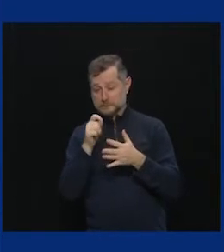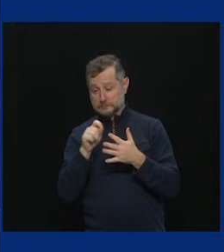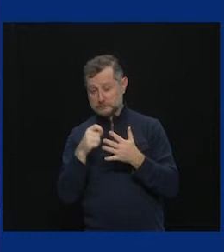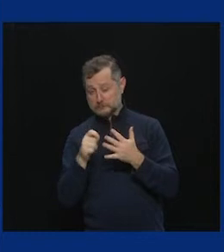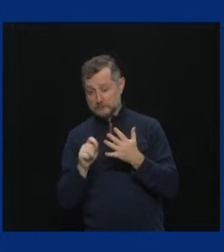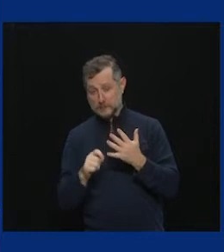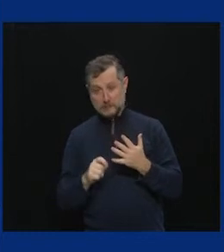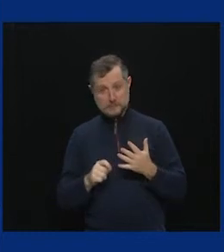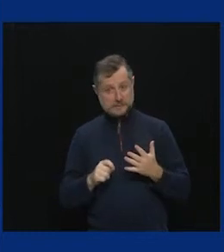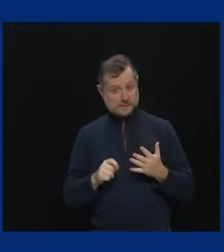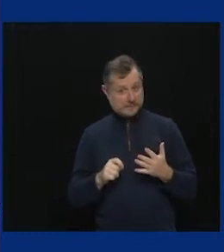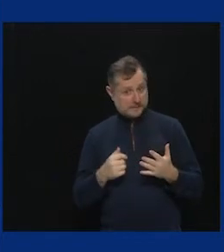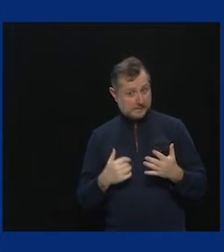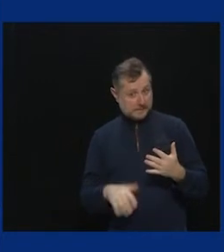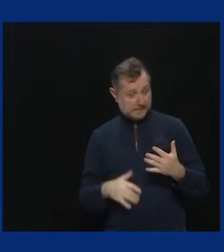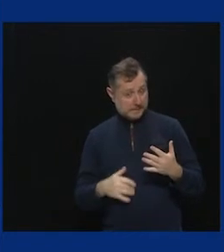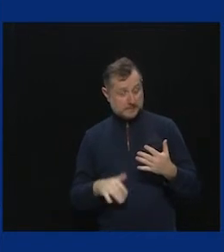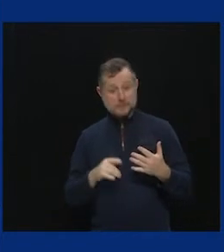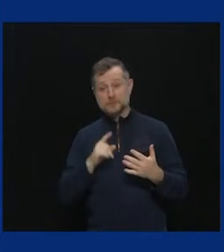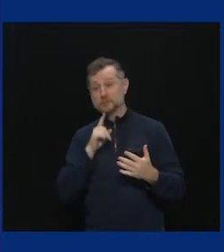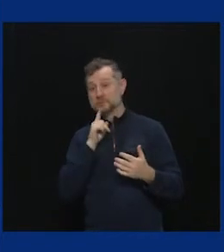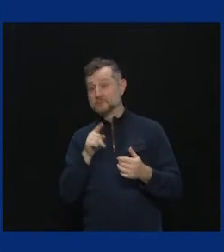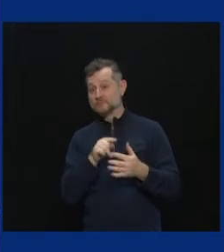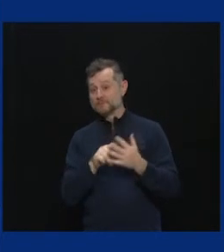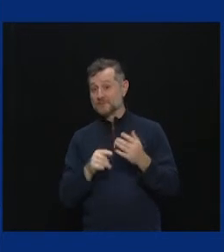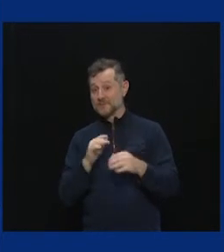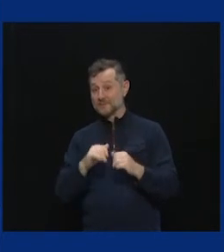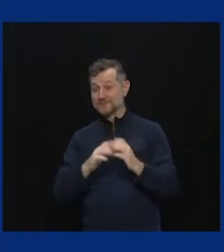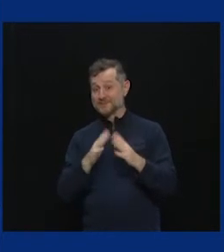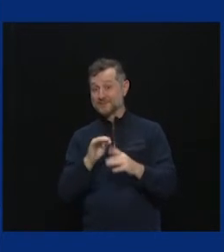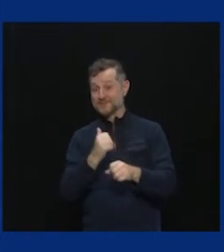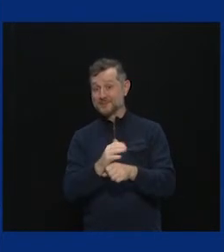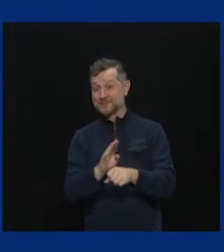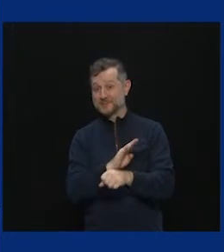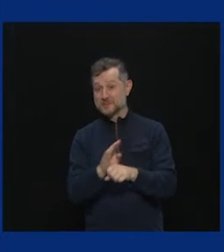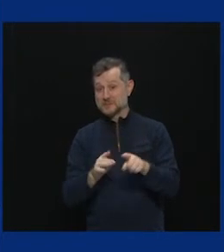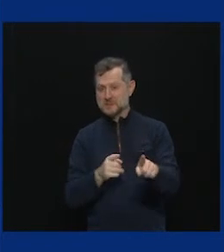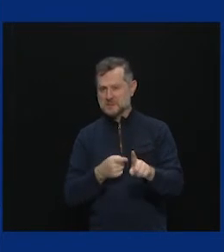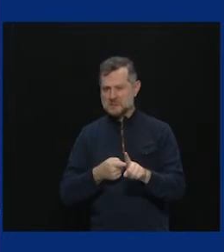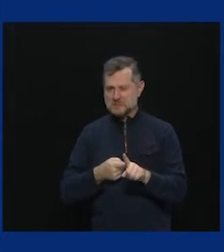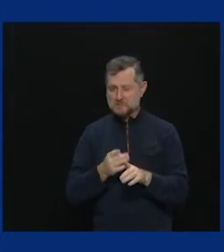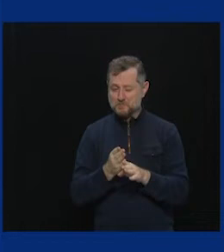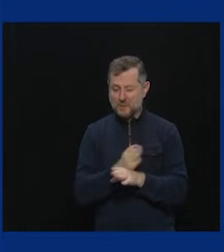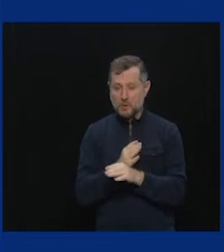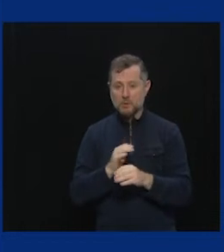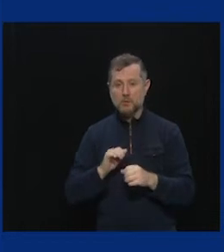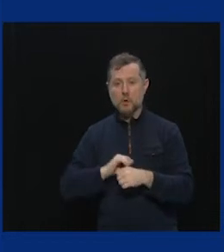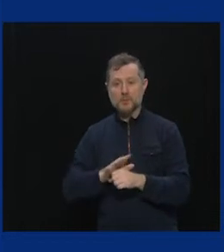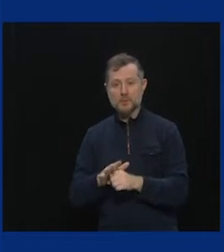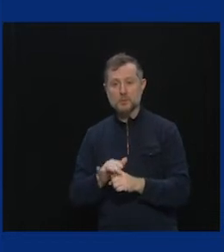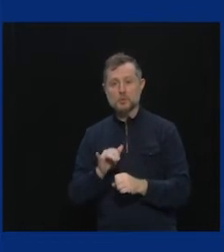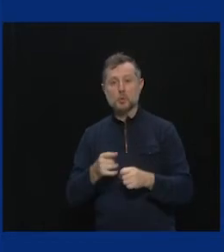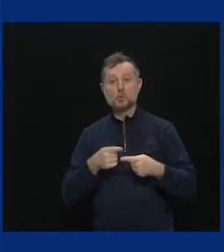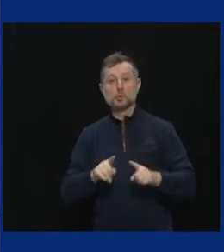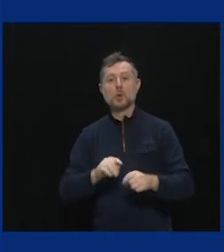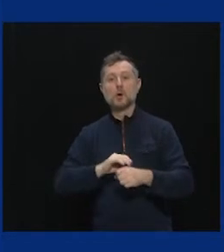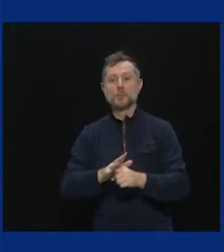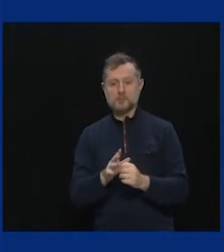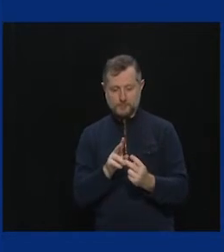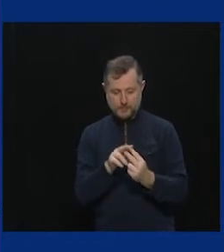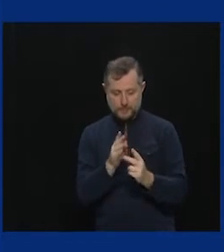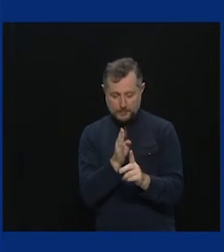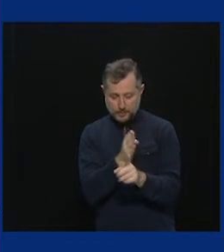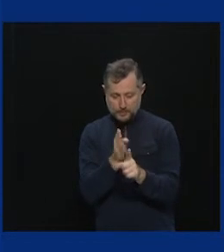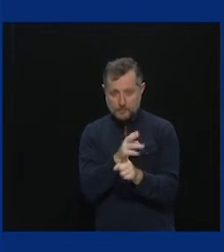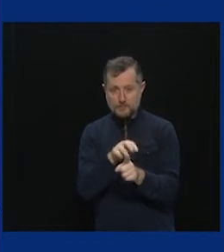is, that they started their business right before the pandemic or during the pandemic. And we should not penalize